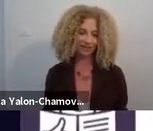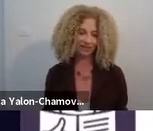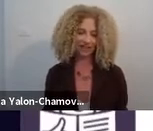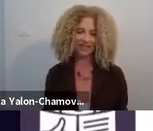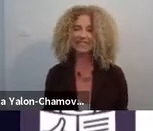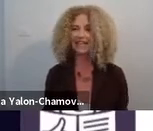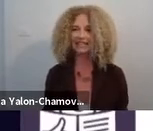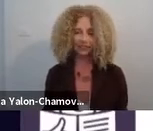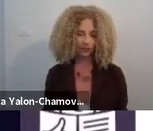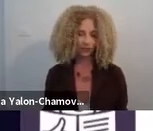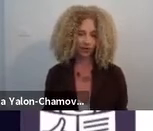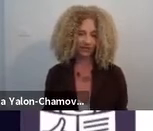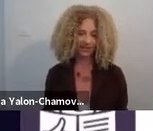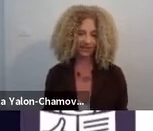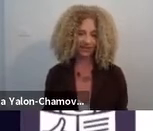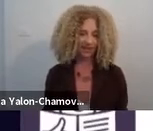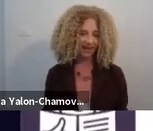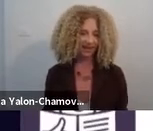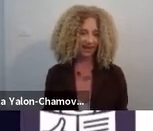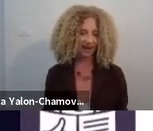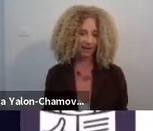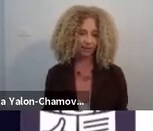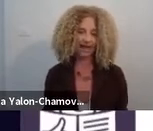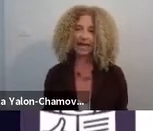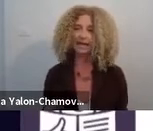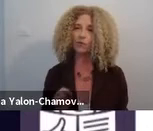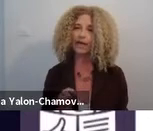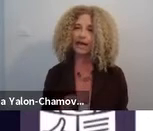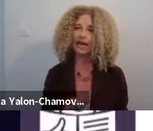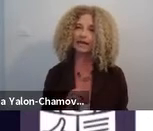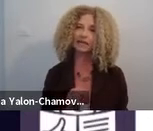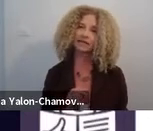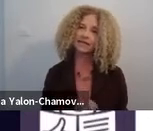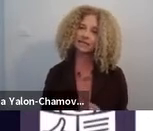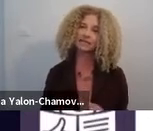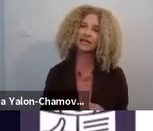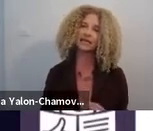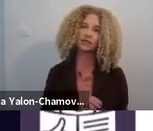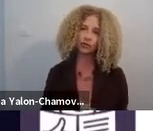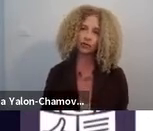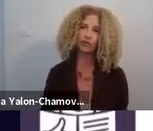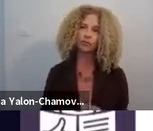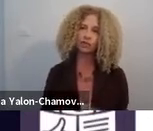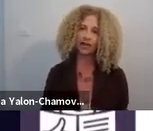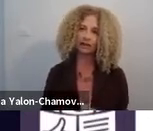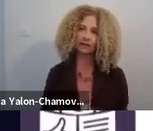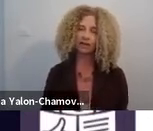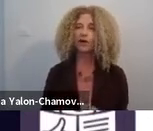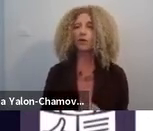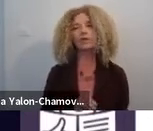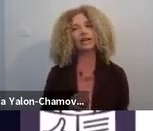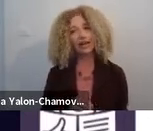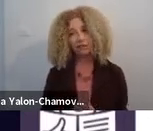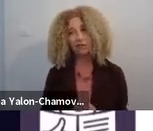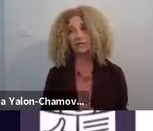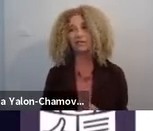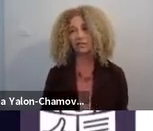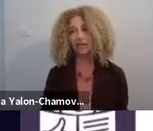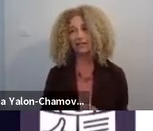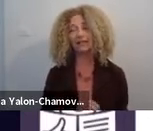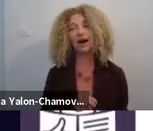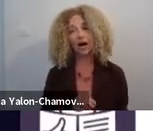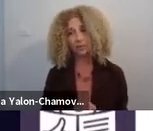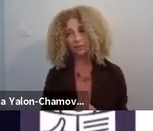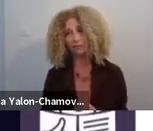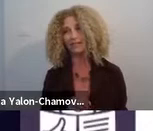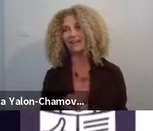simplifiers that provided daily news broadcasts. And we had a designated YouTube channel, which I have to say is